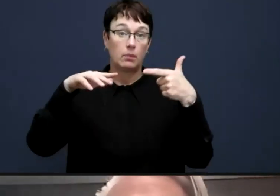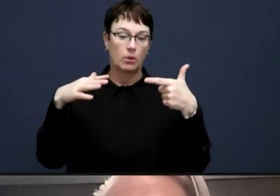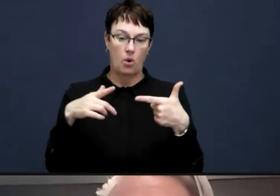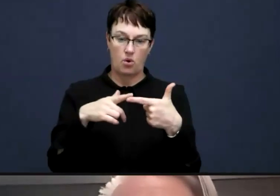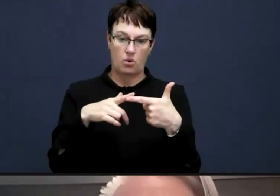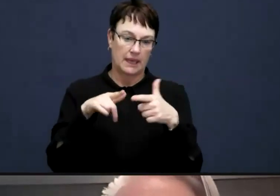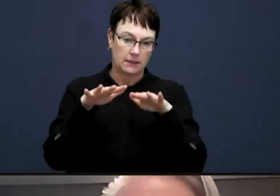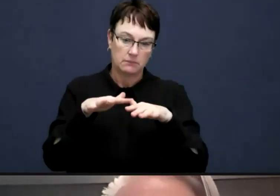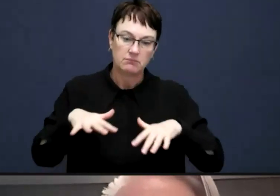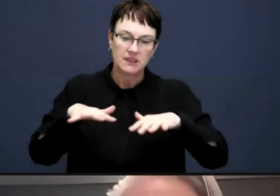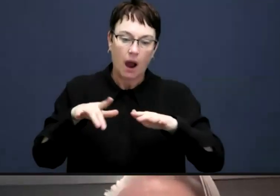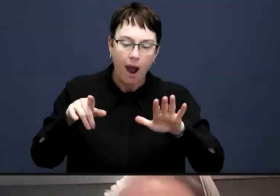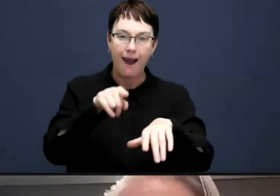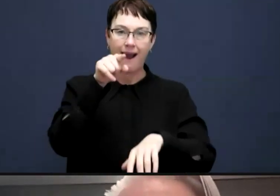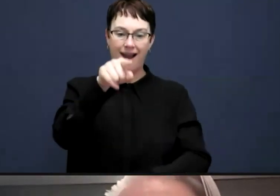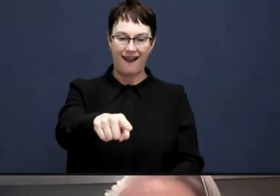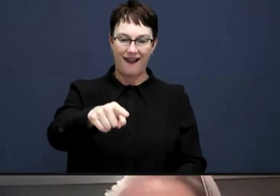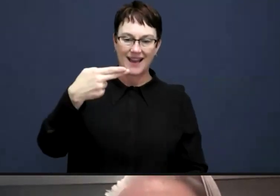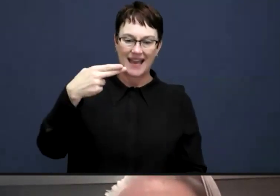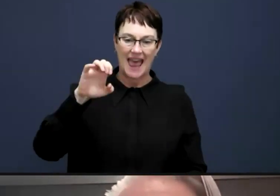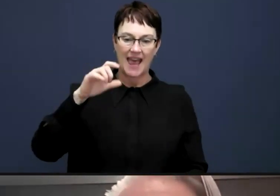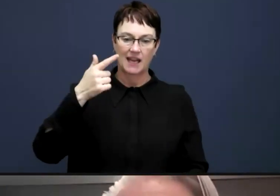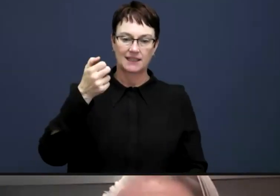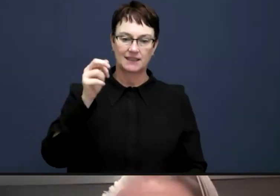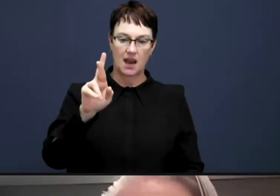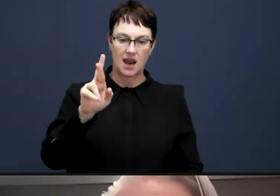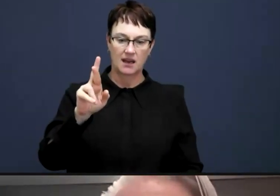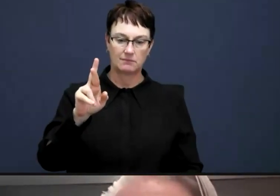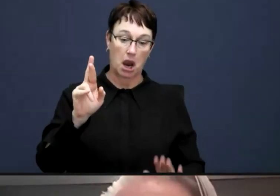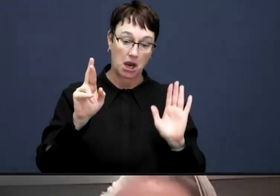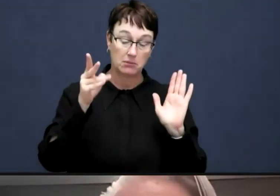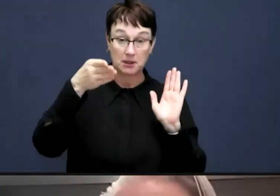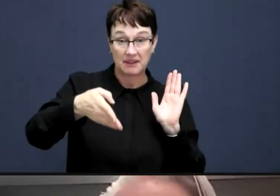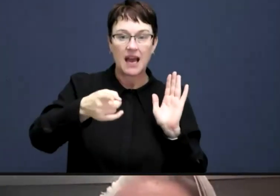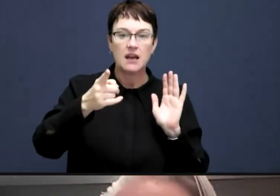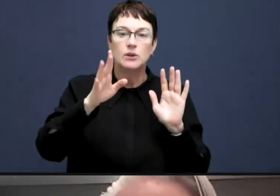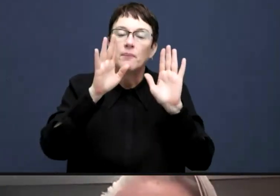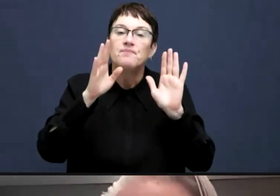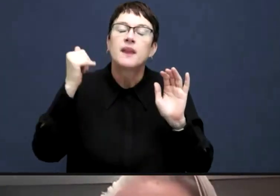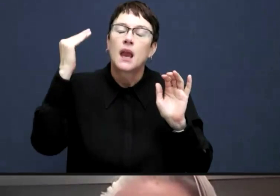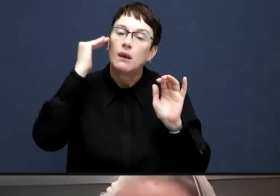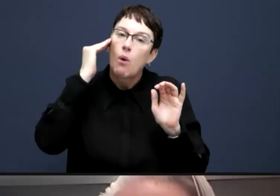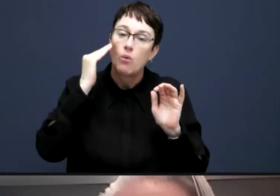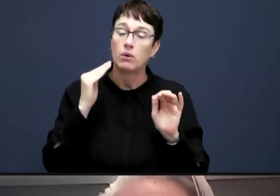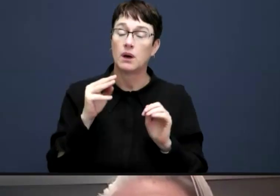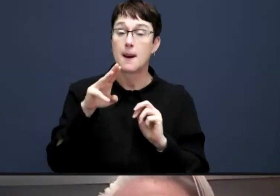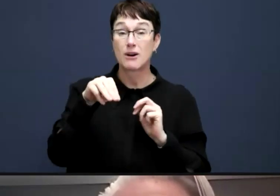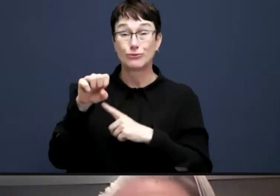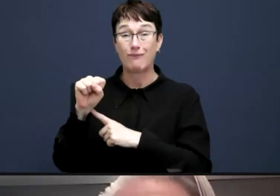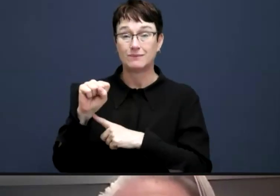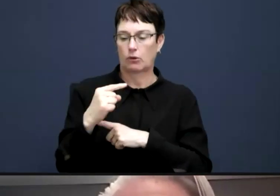doesn't look like Hector's here, but I'll give a shout out to Microsoft. I know that Microsoft has recently released some work